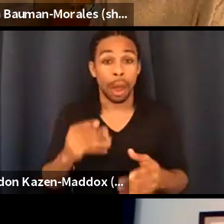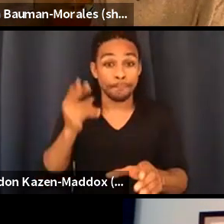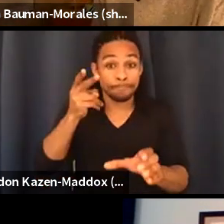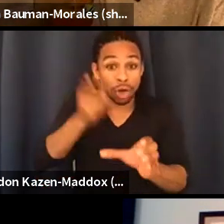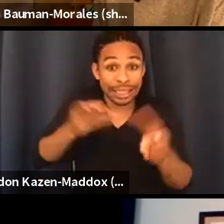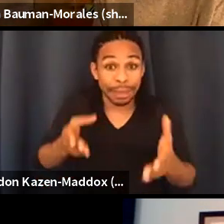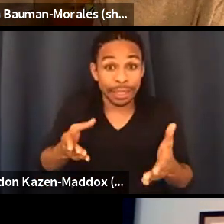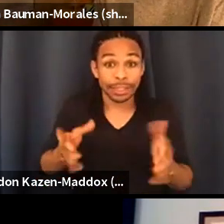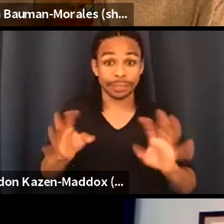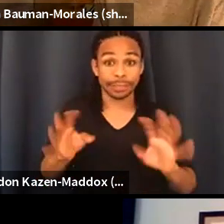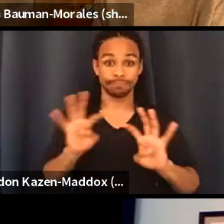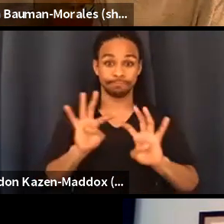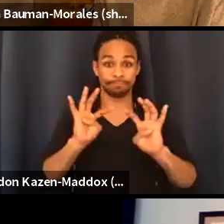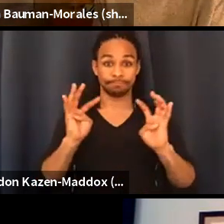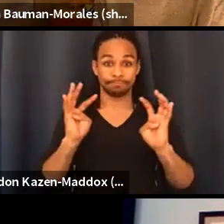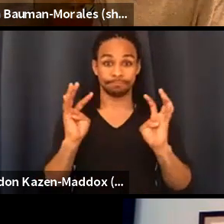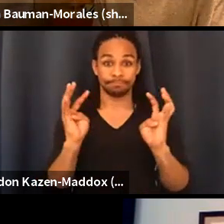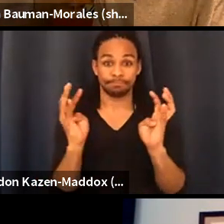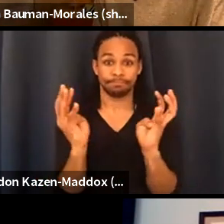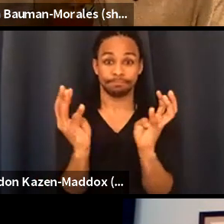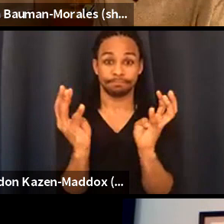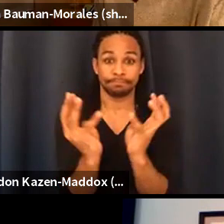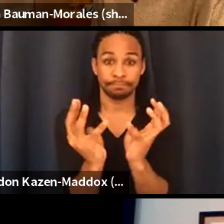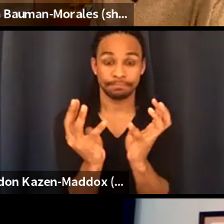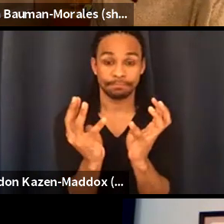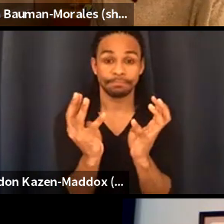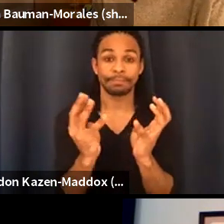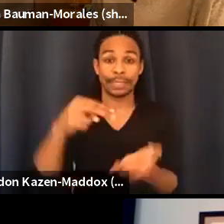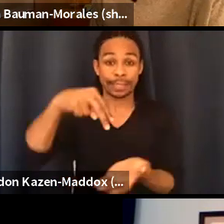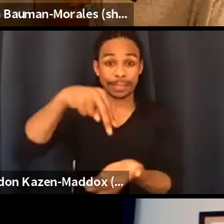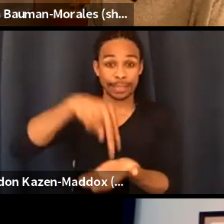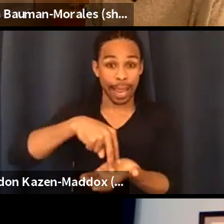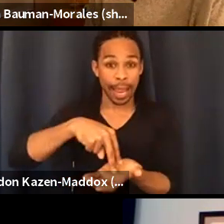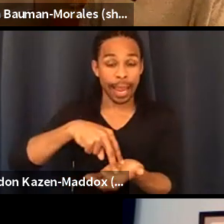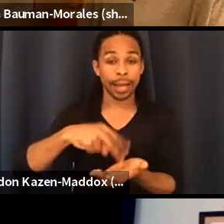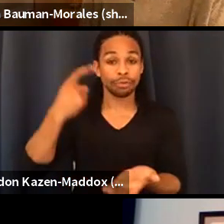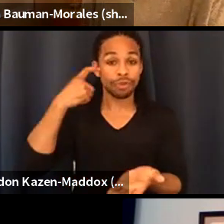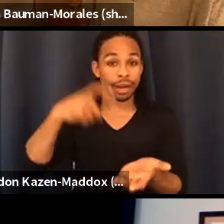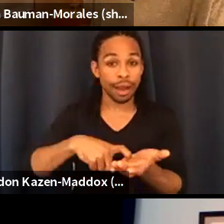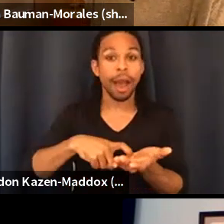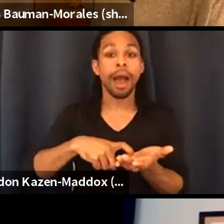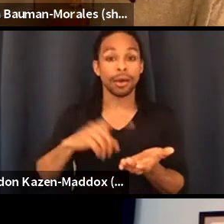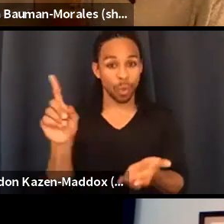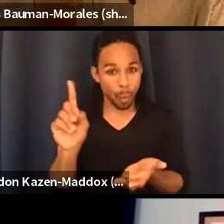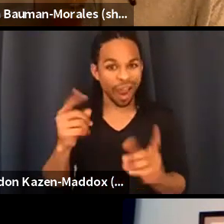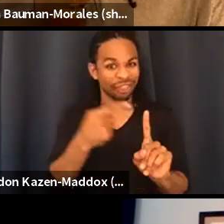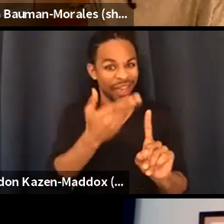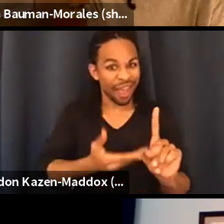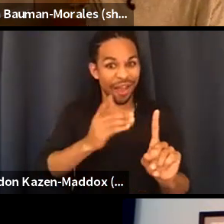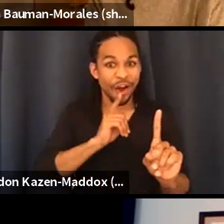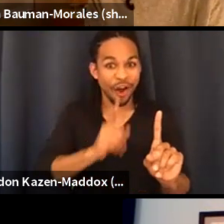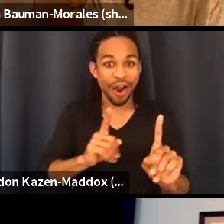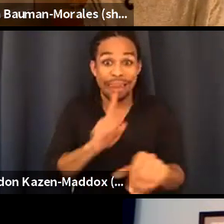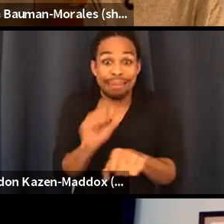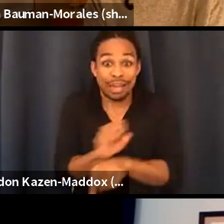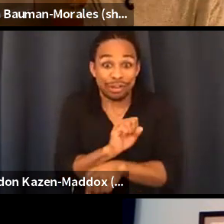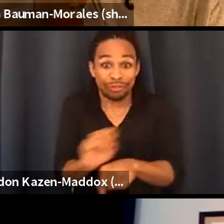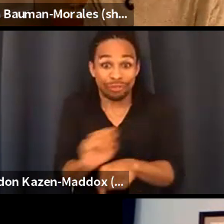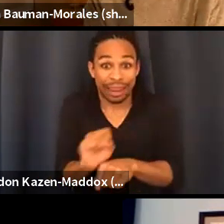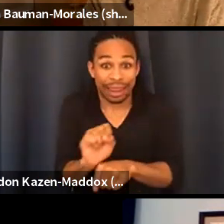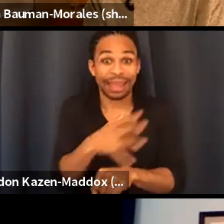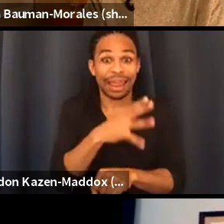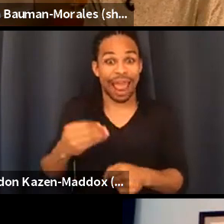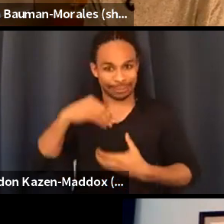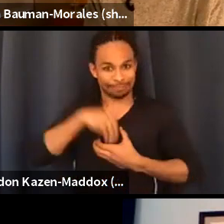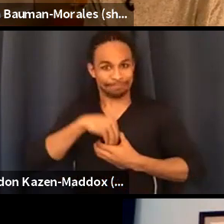to just kind of stand and be and acknowledge where they are for the day, with the opportunity to see each other in the space and with this deep